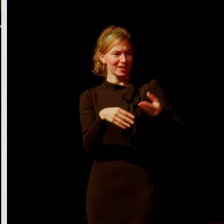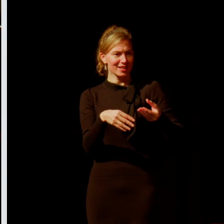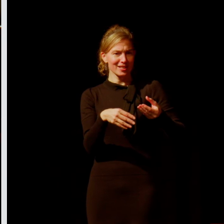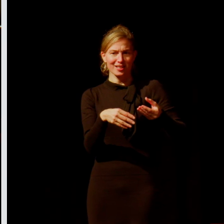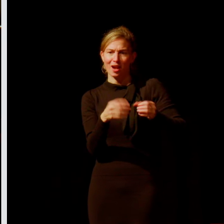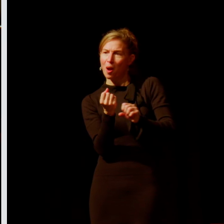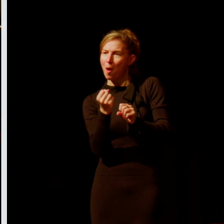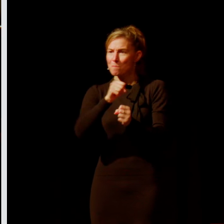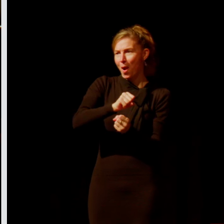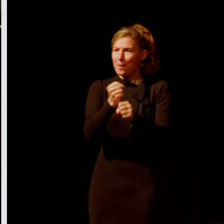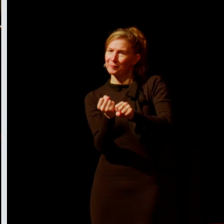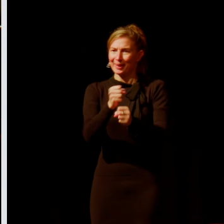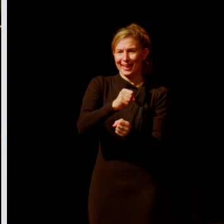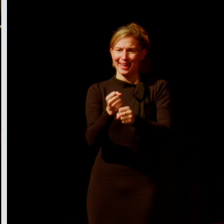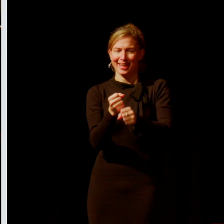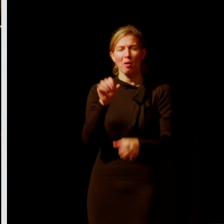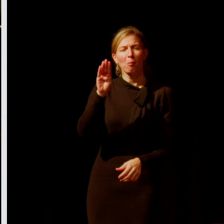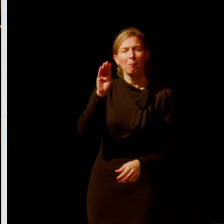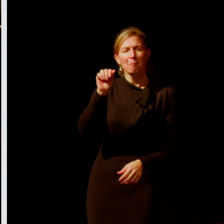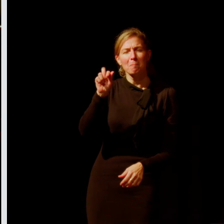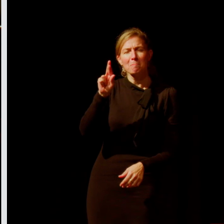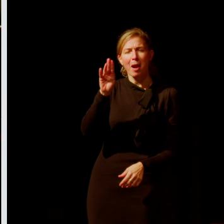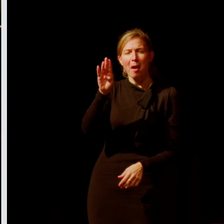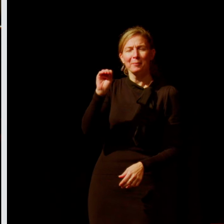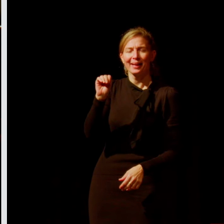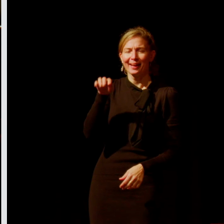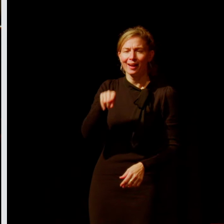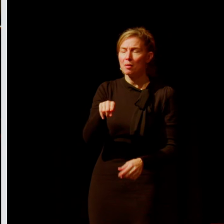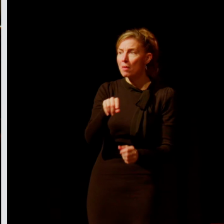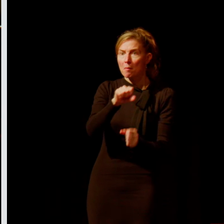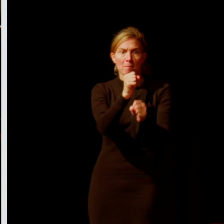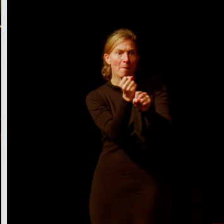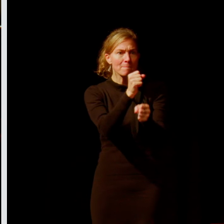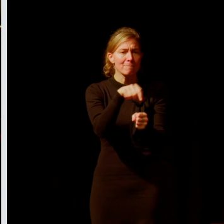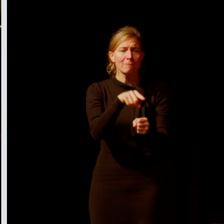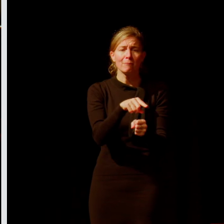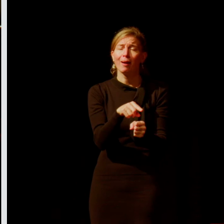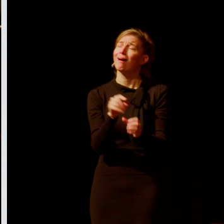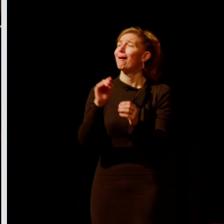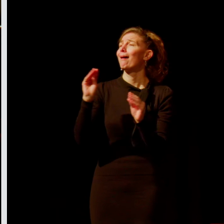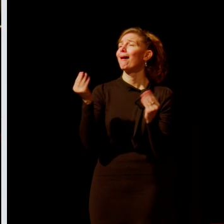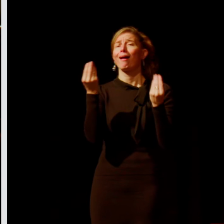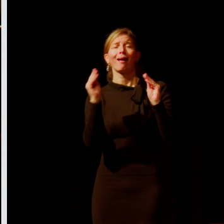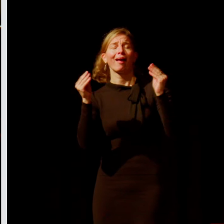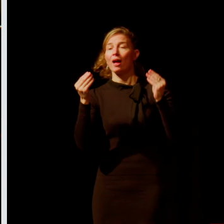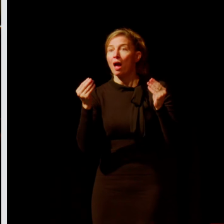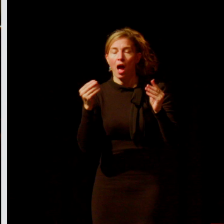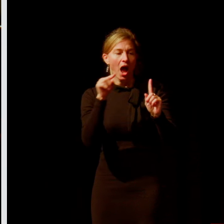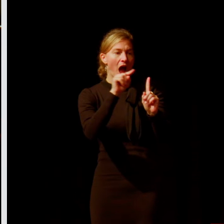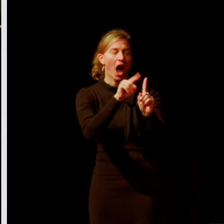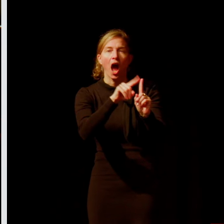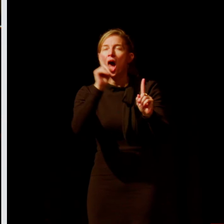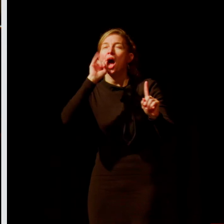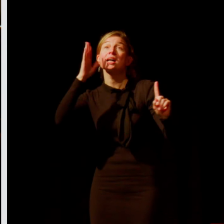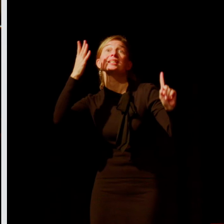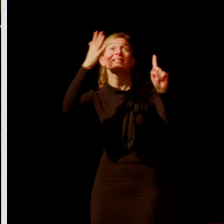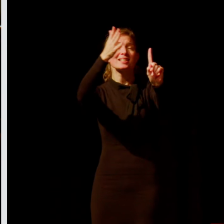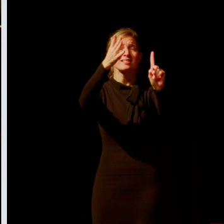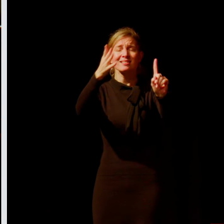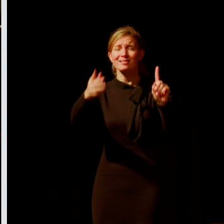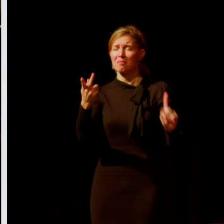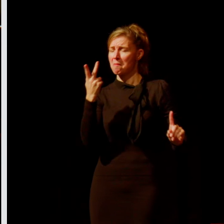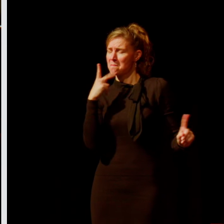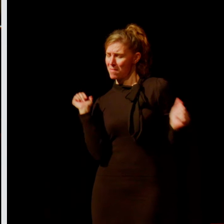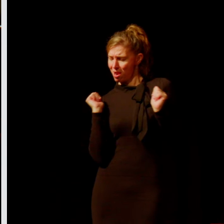this Barbie, she's not just a toy. She's a symbol of audacity, rocking a pink suit, a